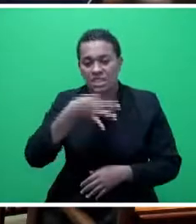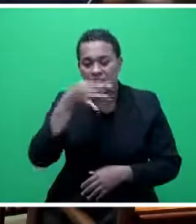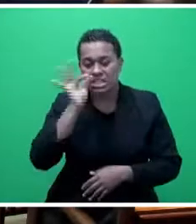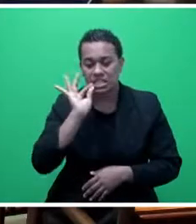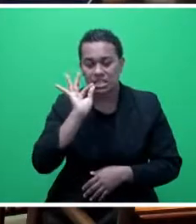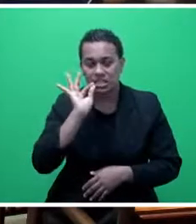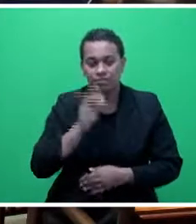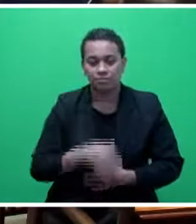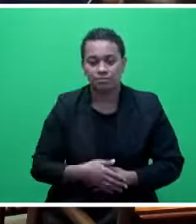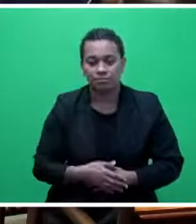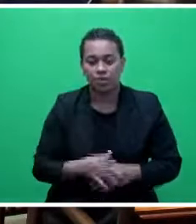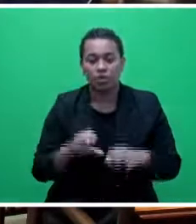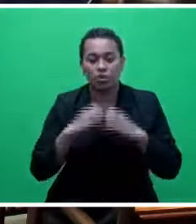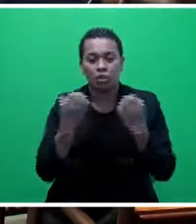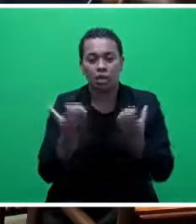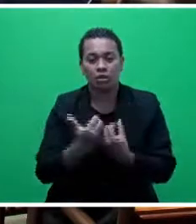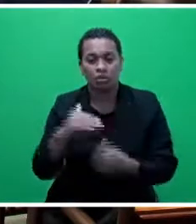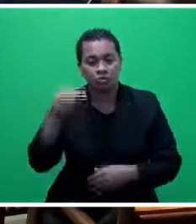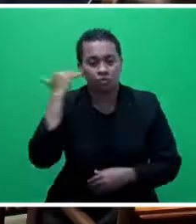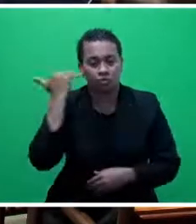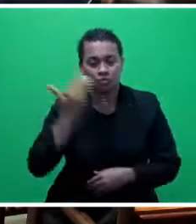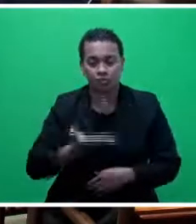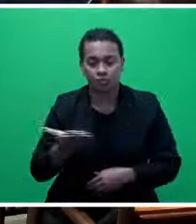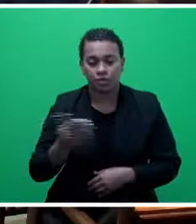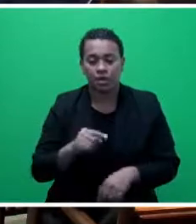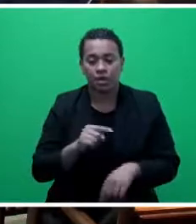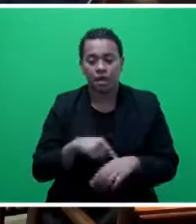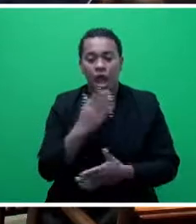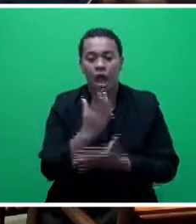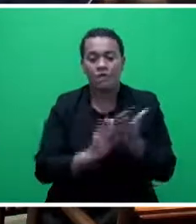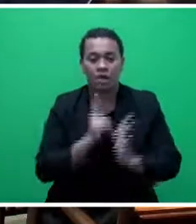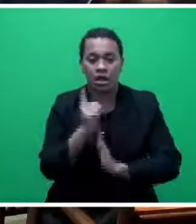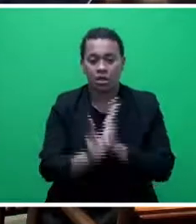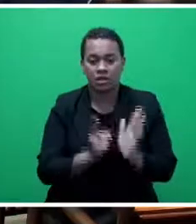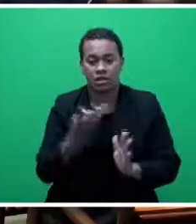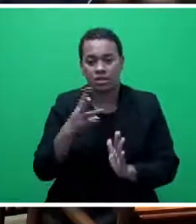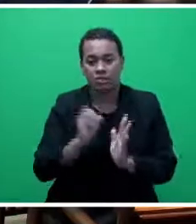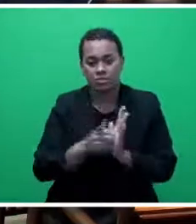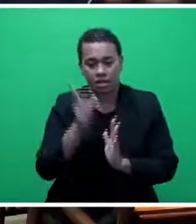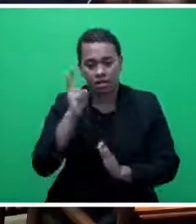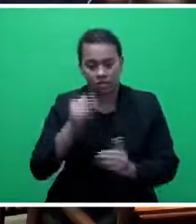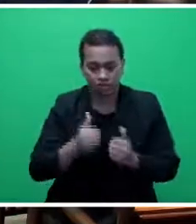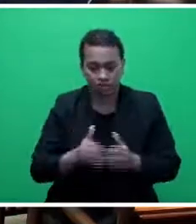room. Parliament will resume in half an hour. We suspend.